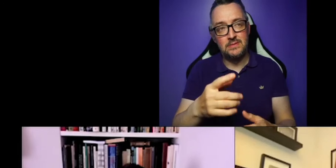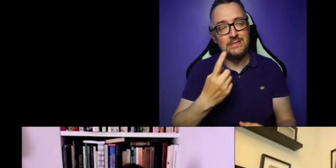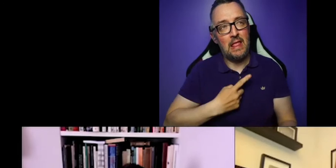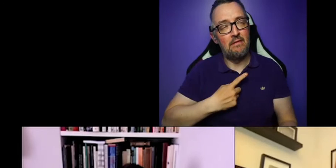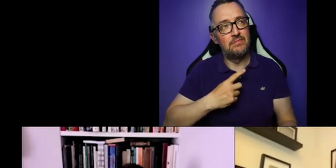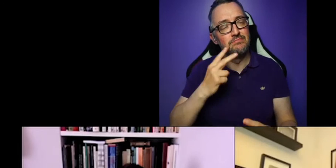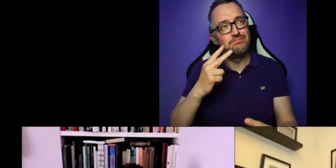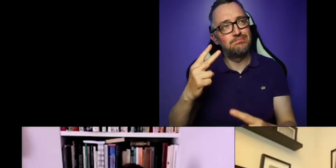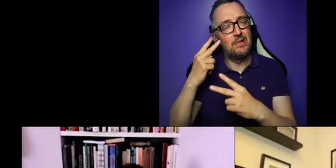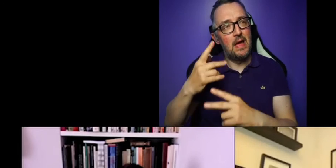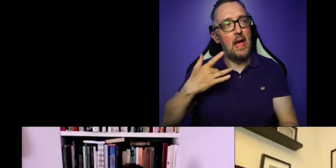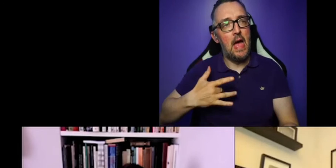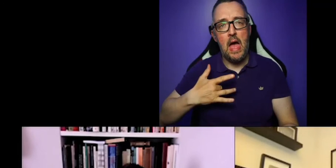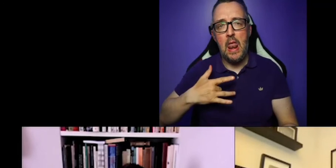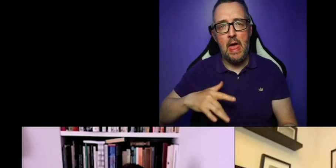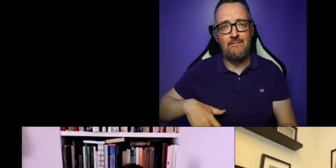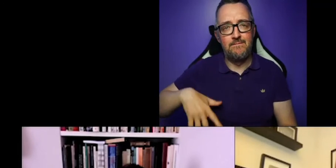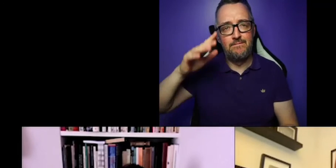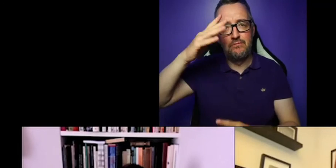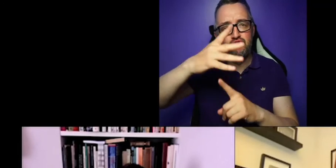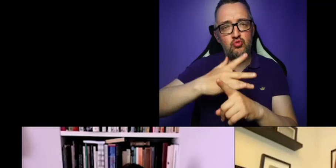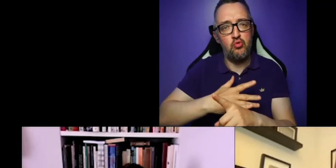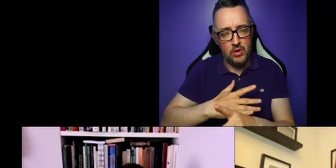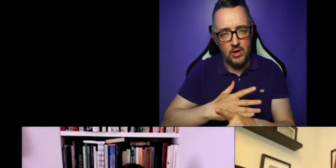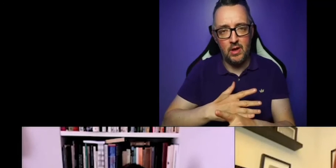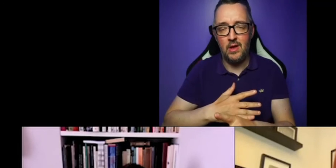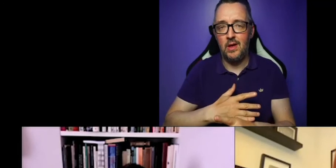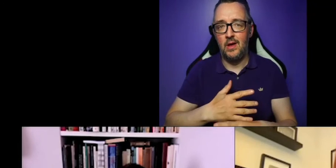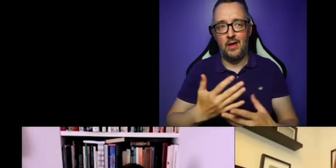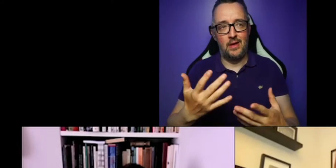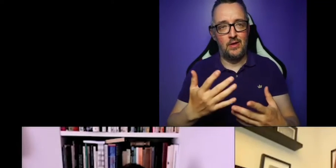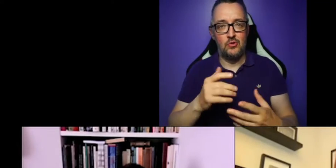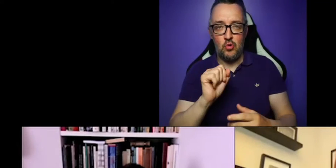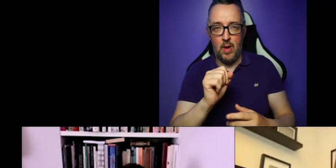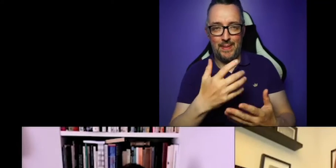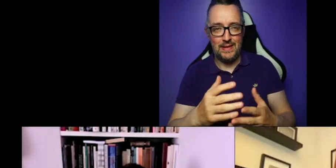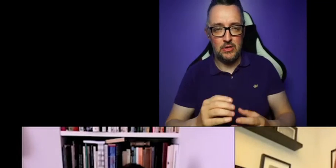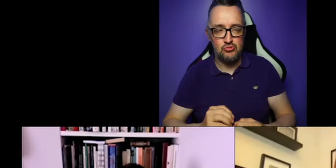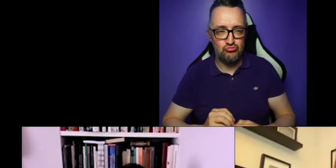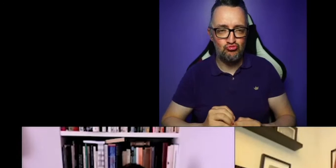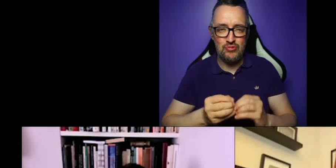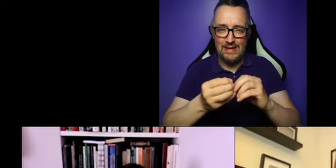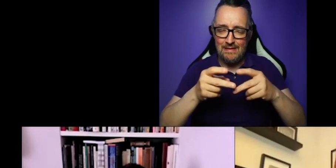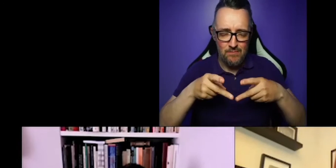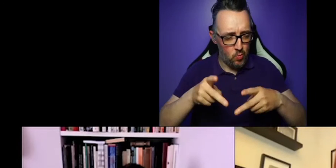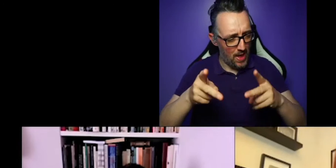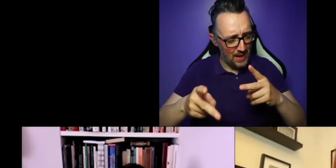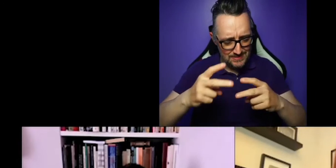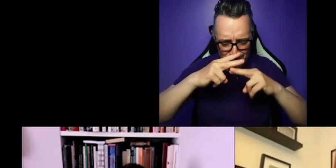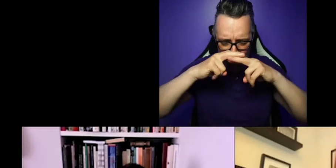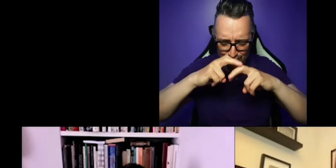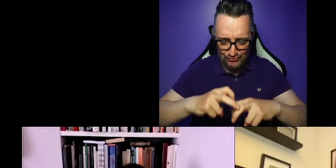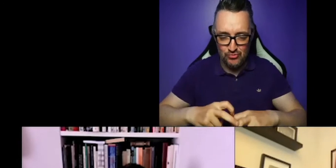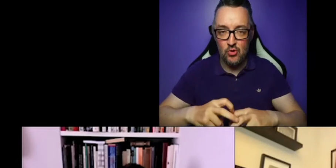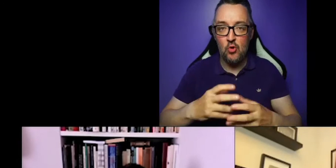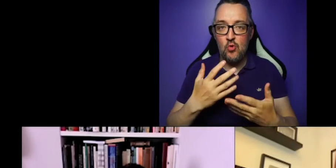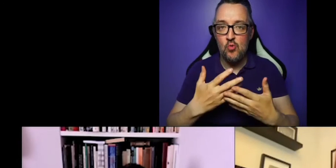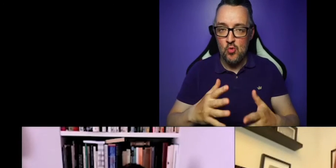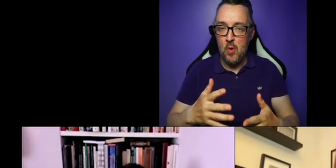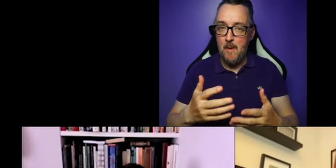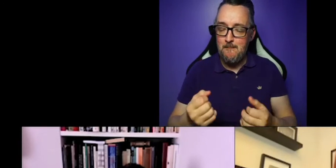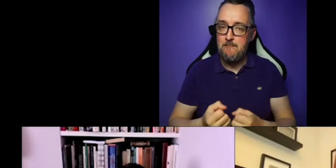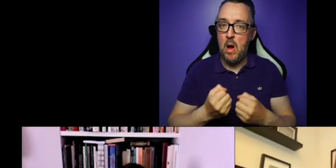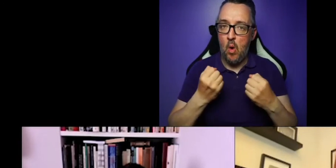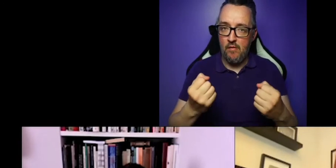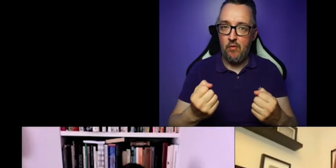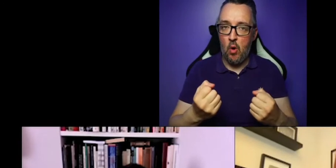reviewing your own life story from very early life onwards, and in the many creative ways that you've explored this, it's been a very powerful